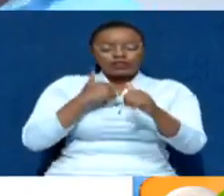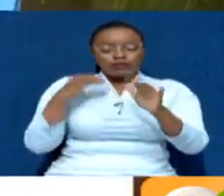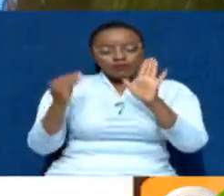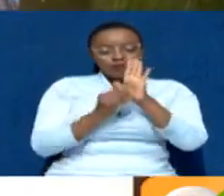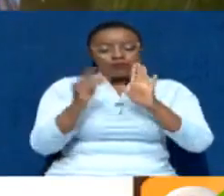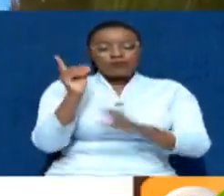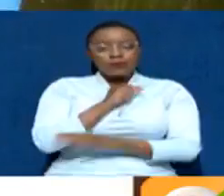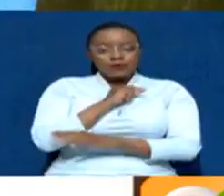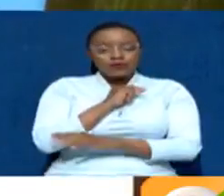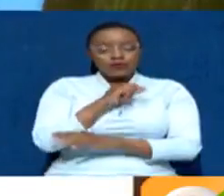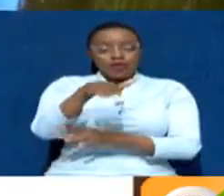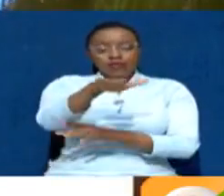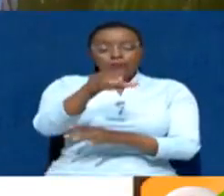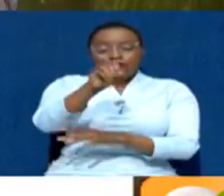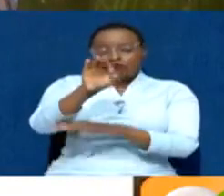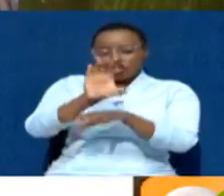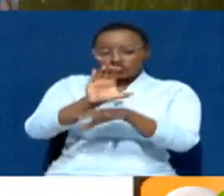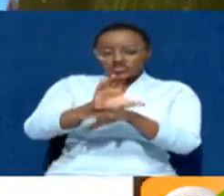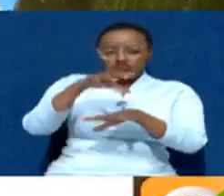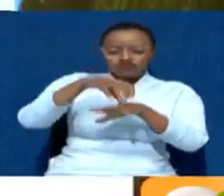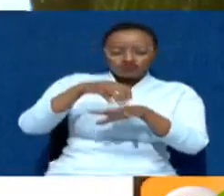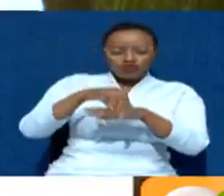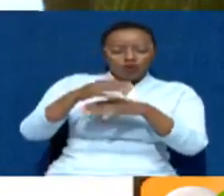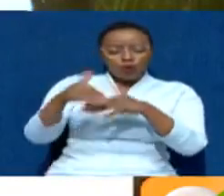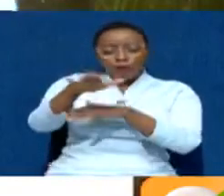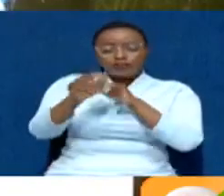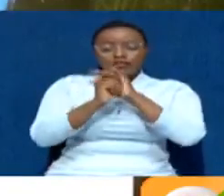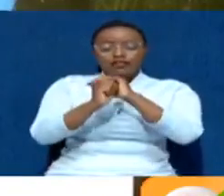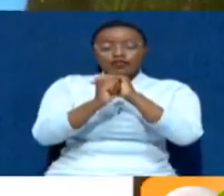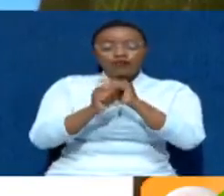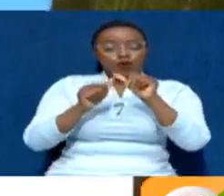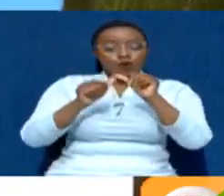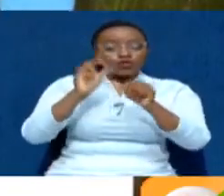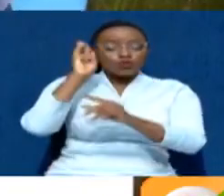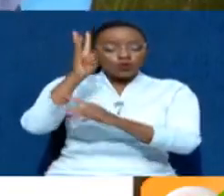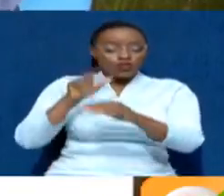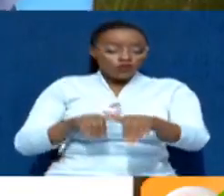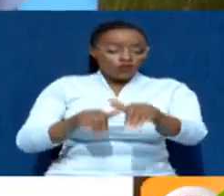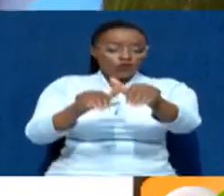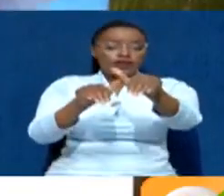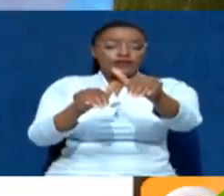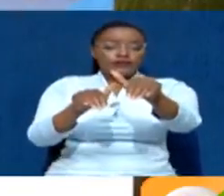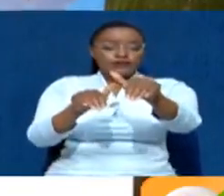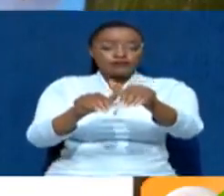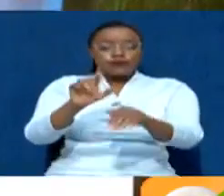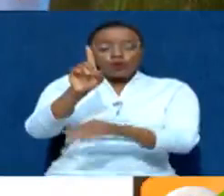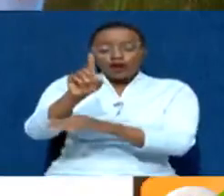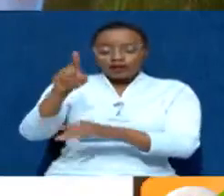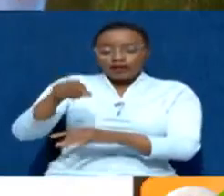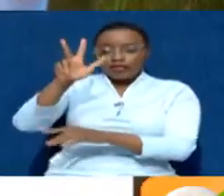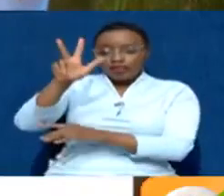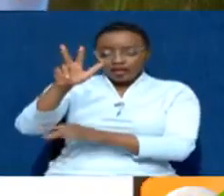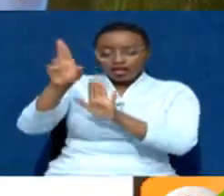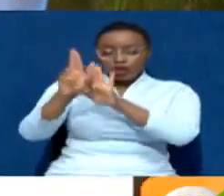prescribed. That places of worship nationwide shall continue to strictly adhere to the 1/3